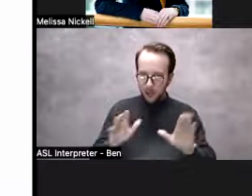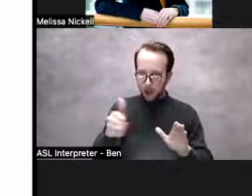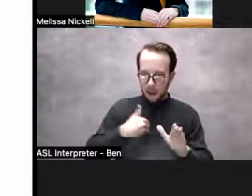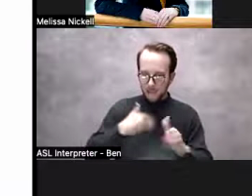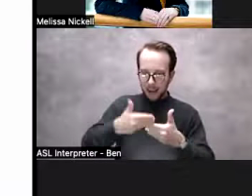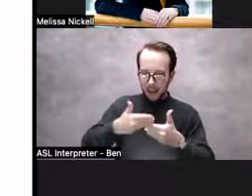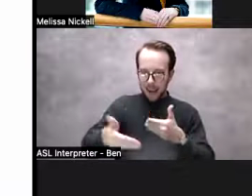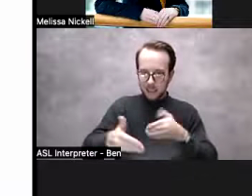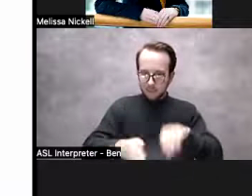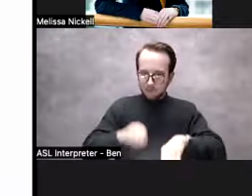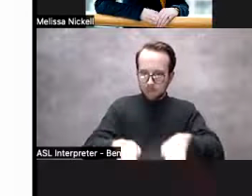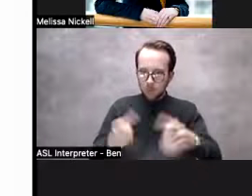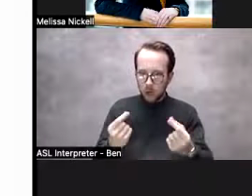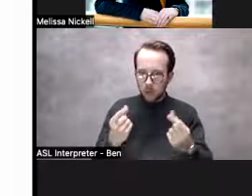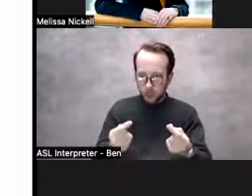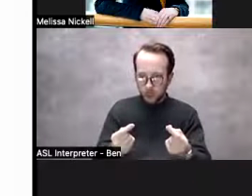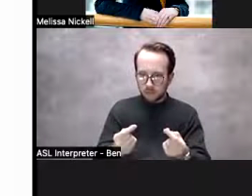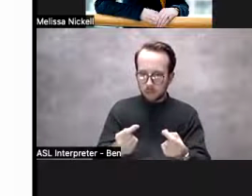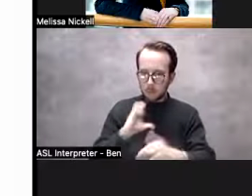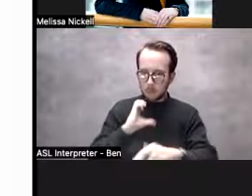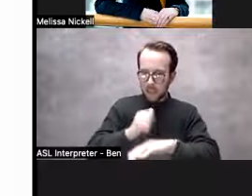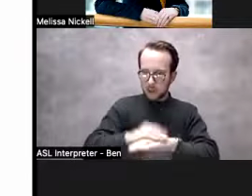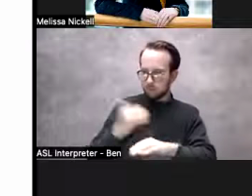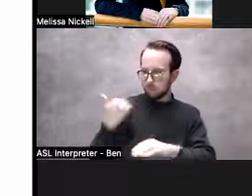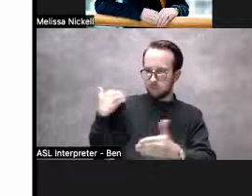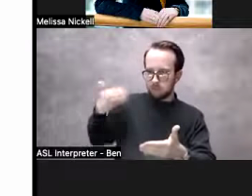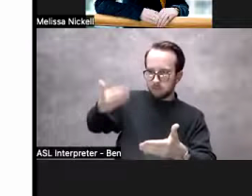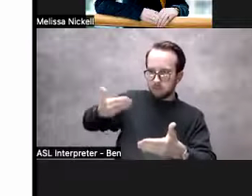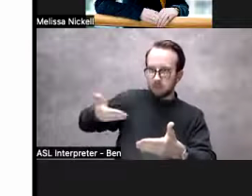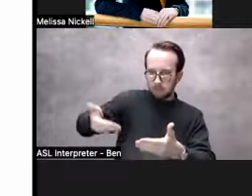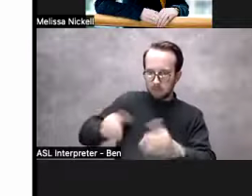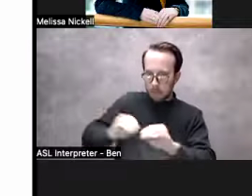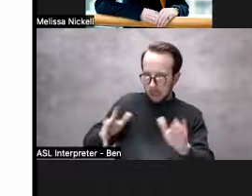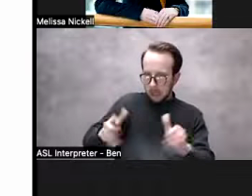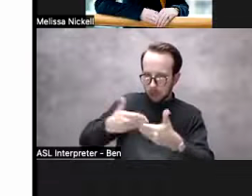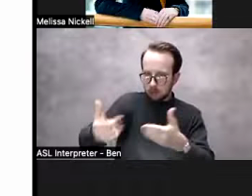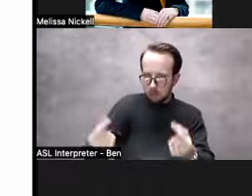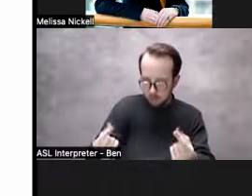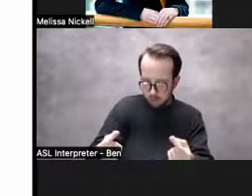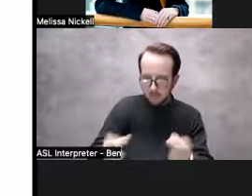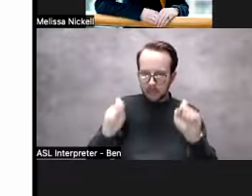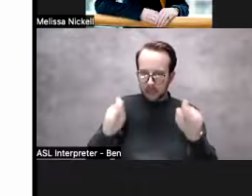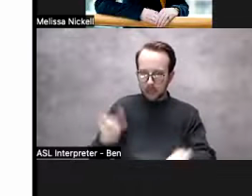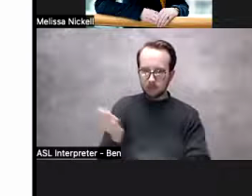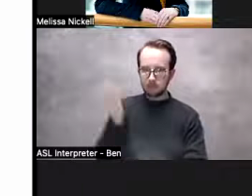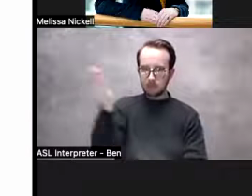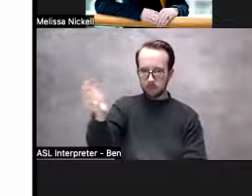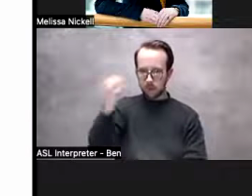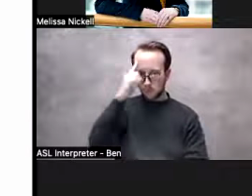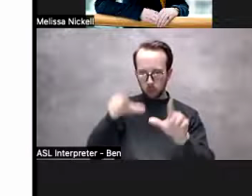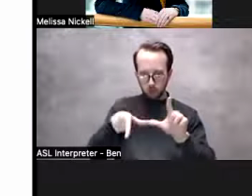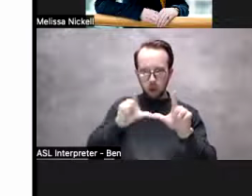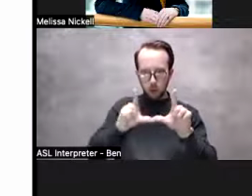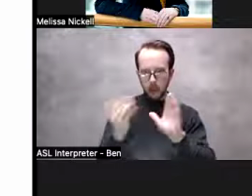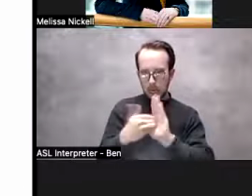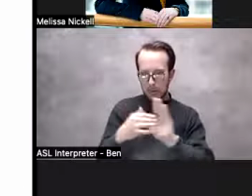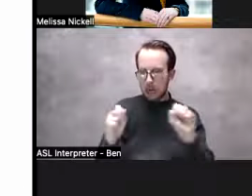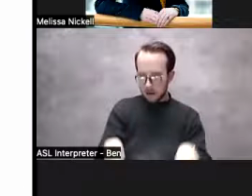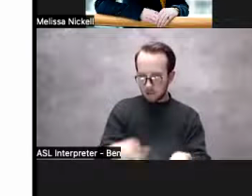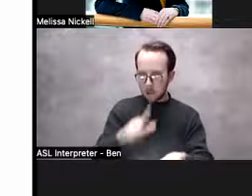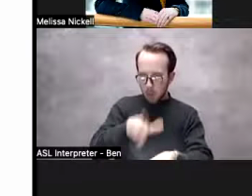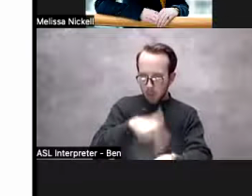you've accomplished during that period. Then you can go in for renewals. Okay, so you can have